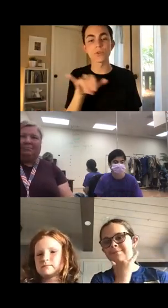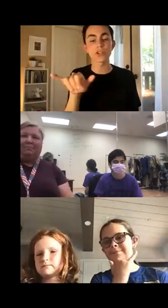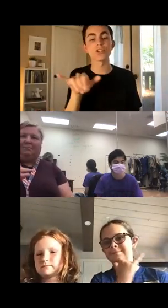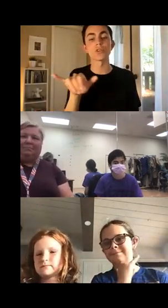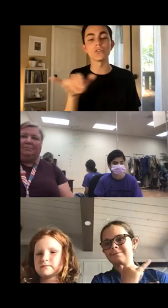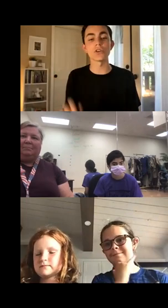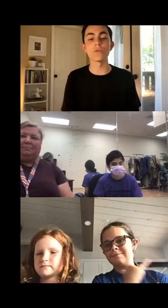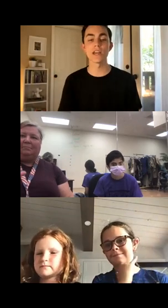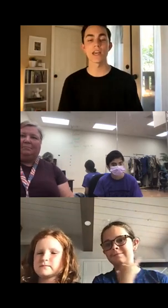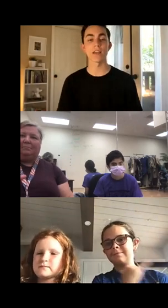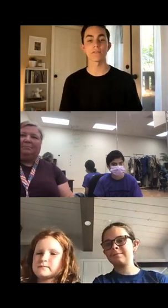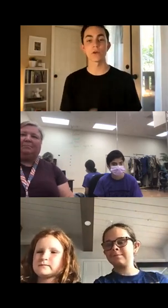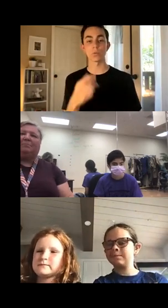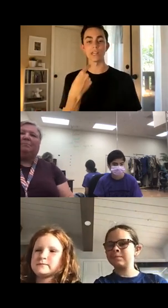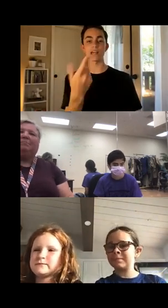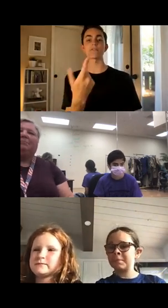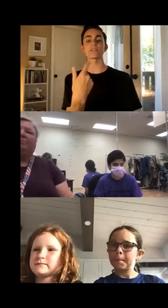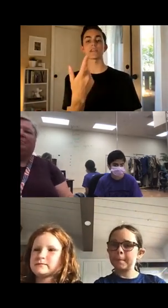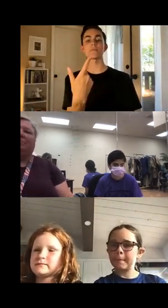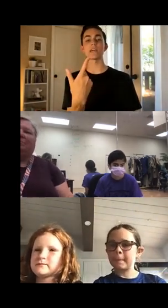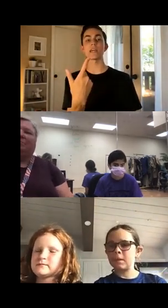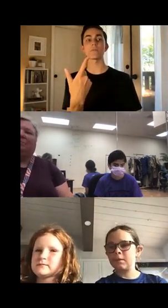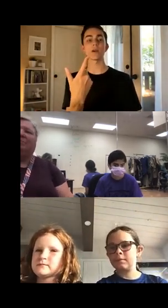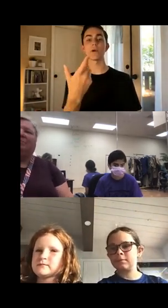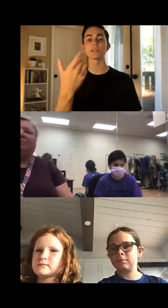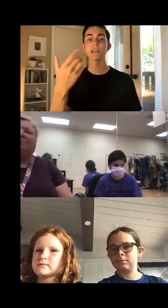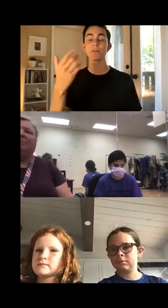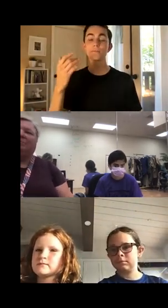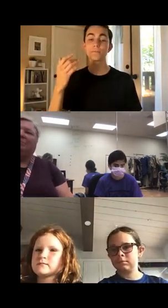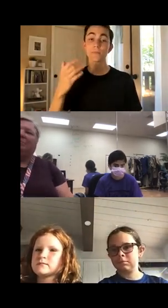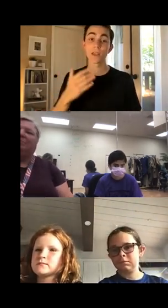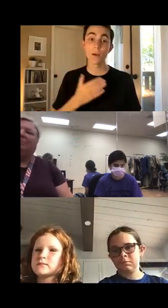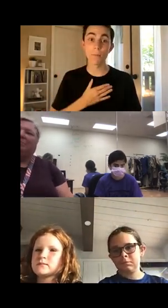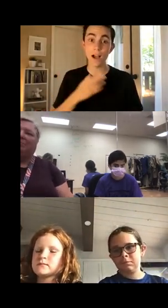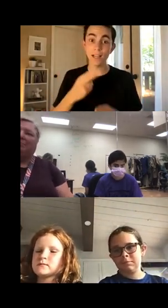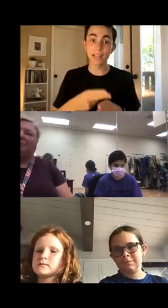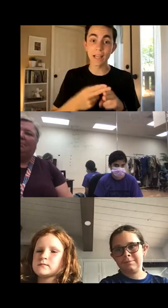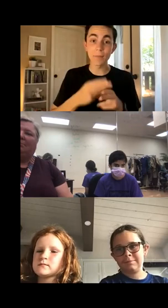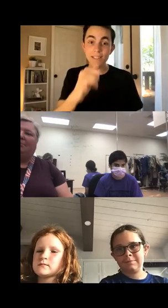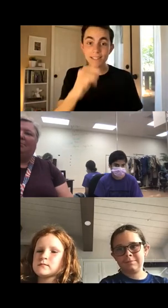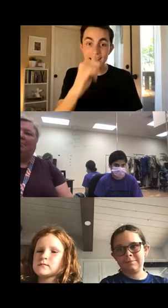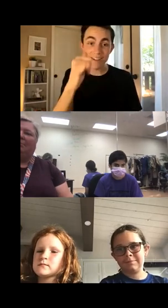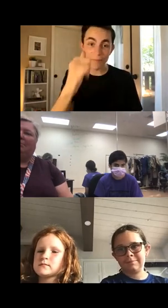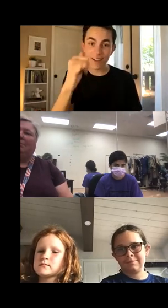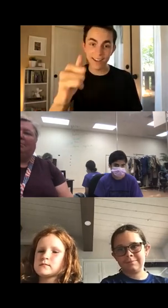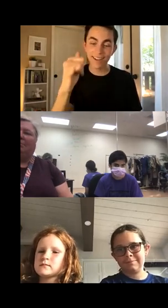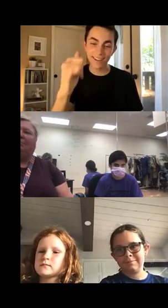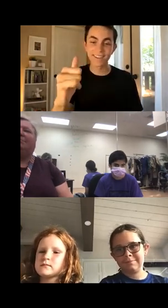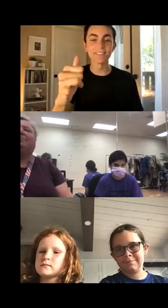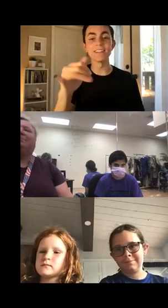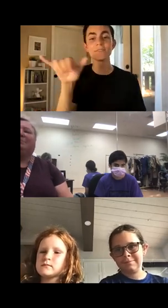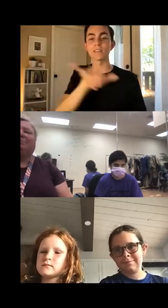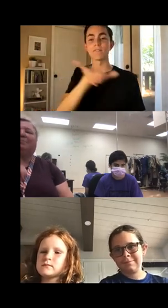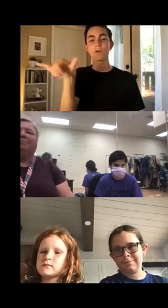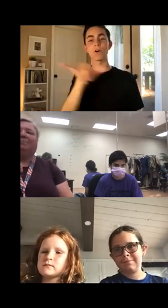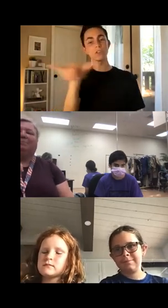was directional. So if we have the same name, I might say, my name, same.